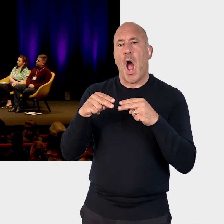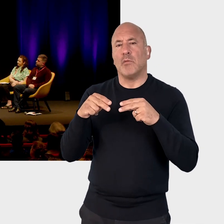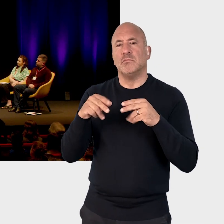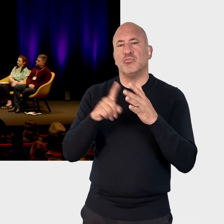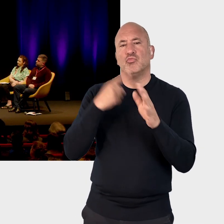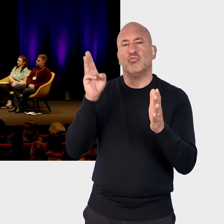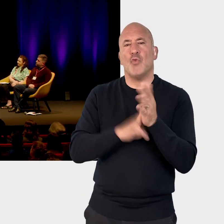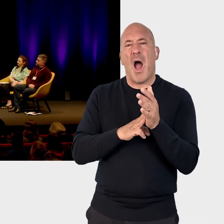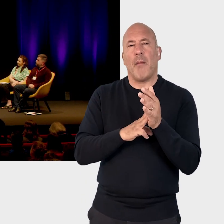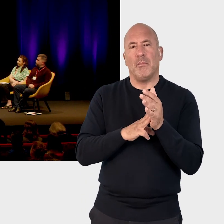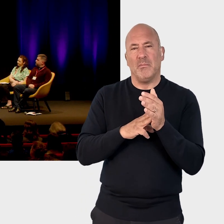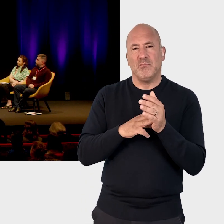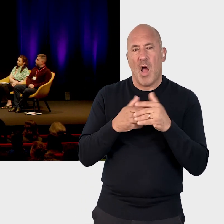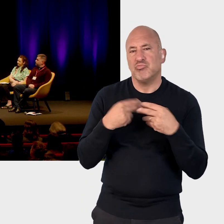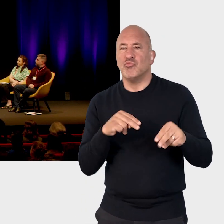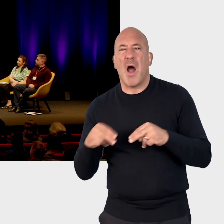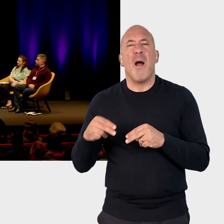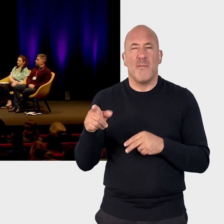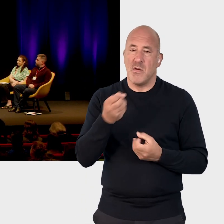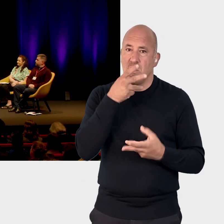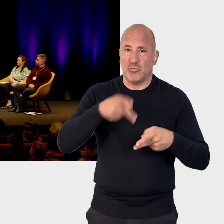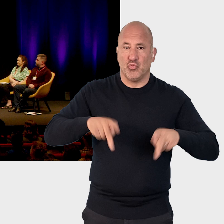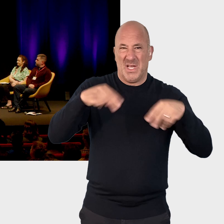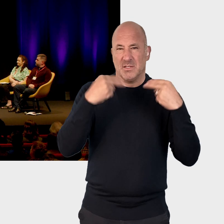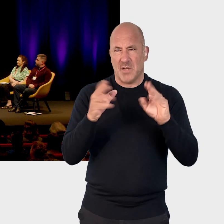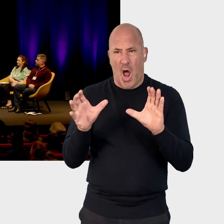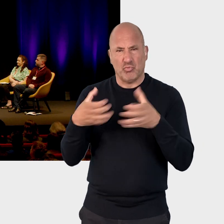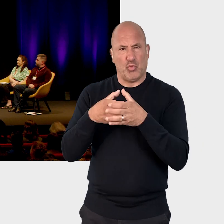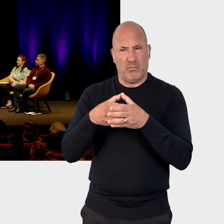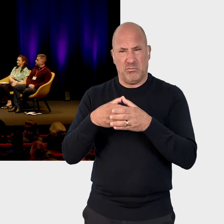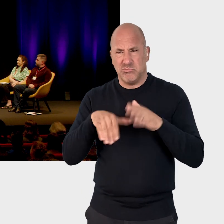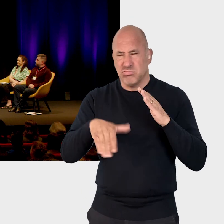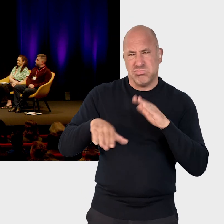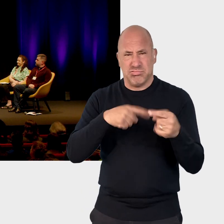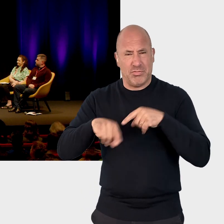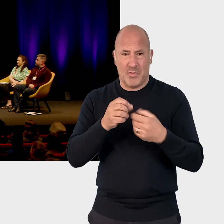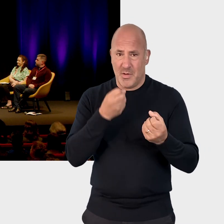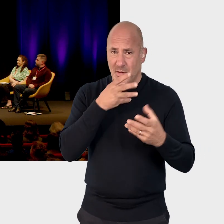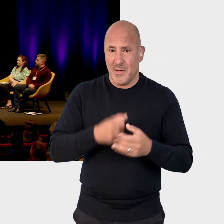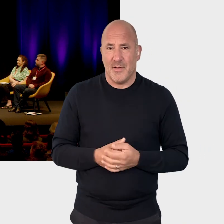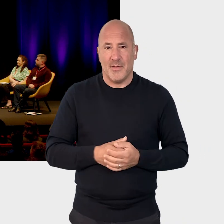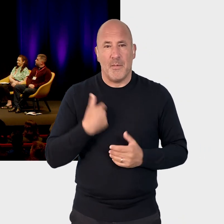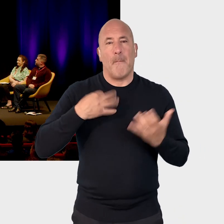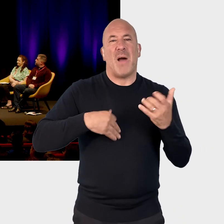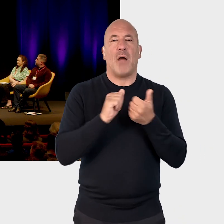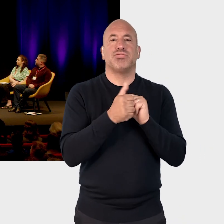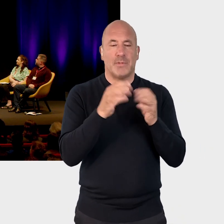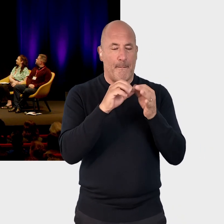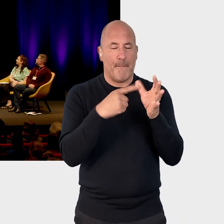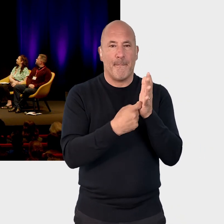bringing loads of drummers and some great singers to the table, and Dance Jam, who are an incredible street dance